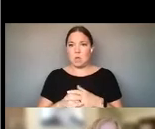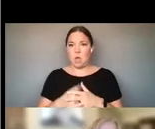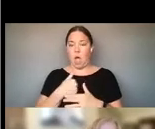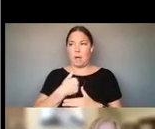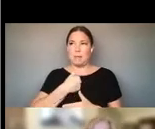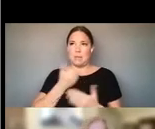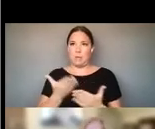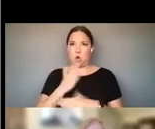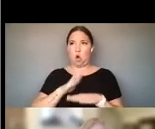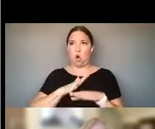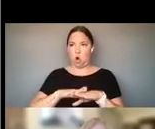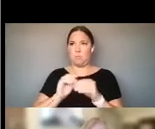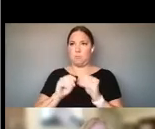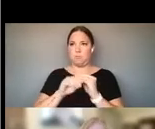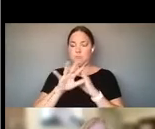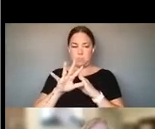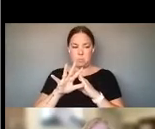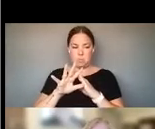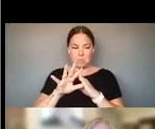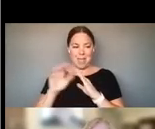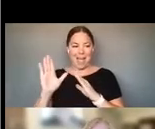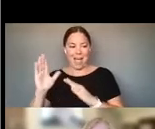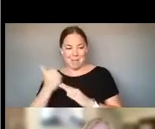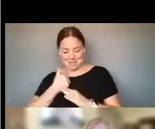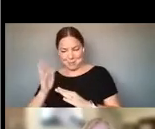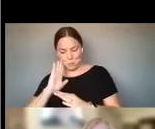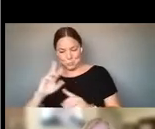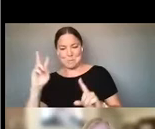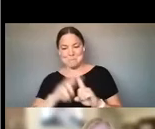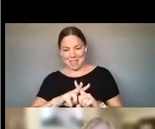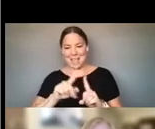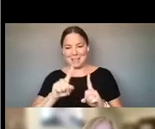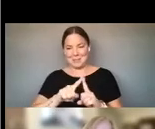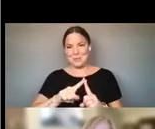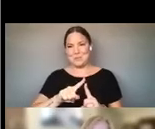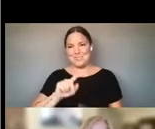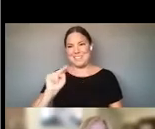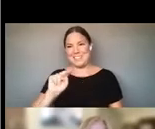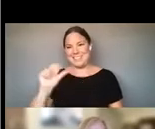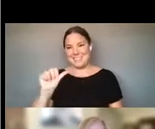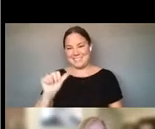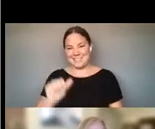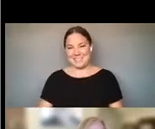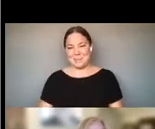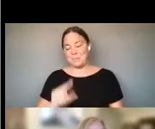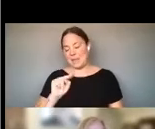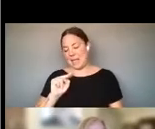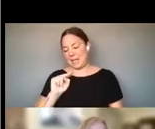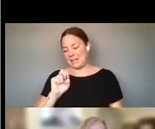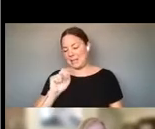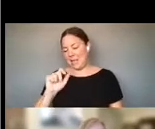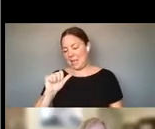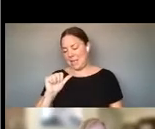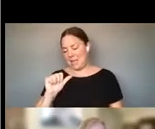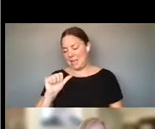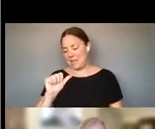who used to actually be on the other side of the process of flying to the National Endowment for the Arts. And, um, I, I